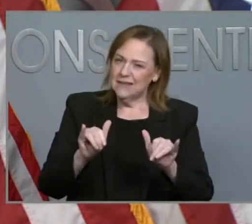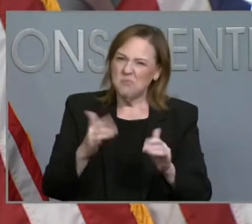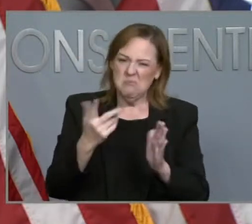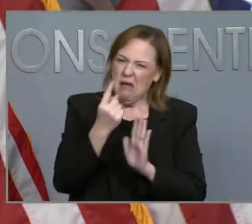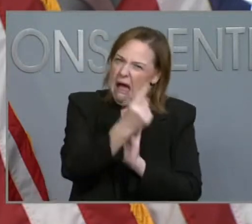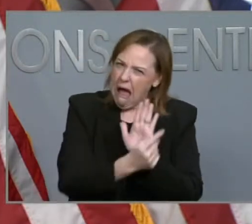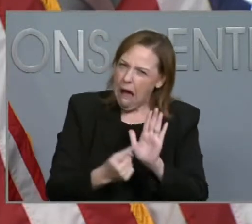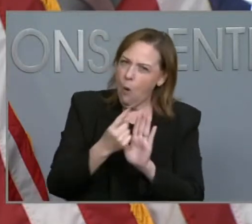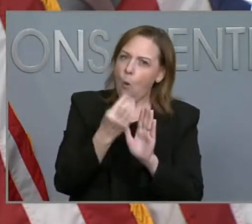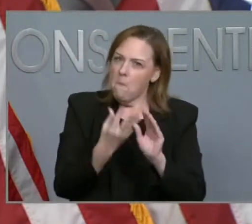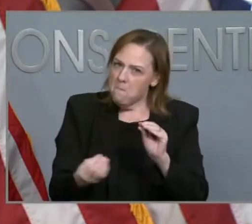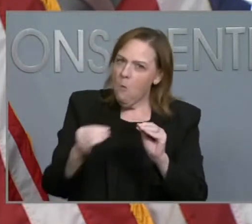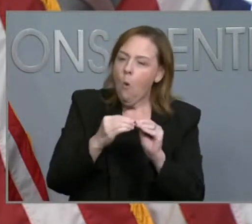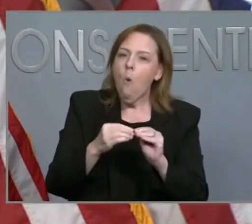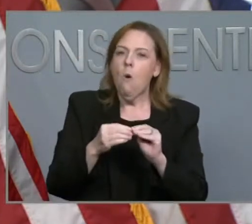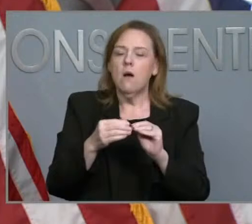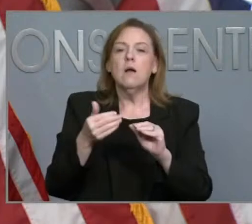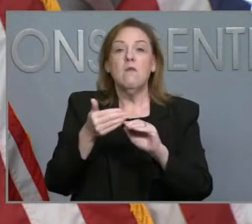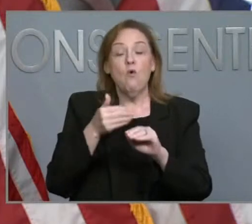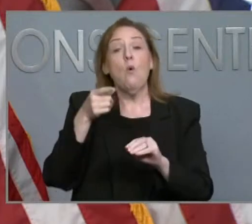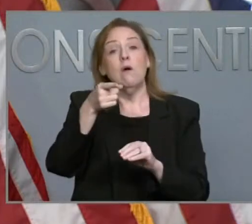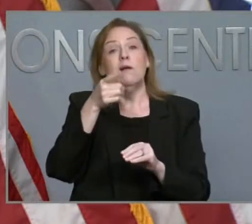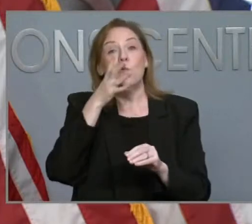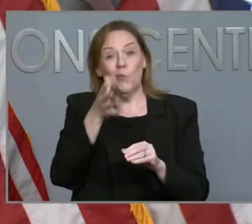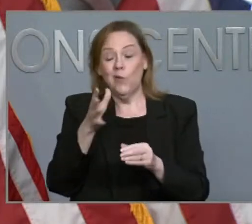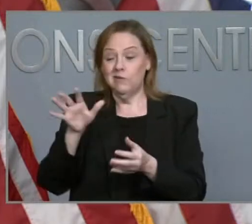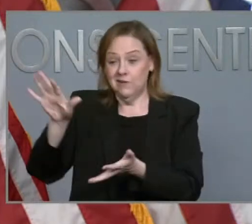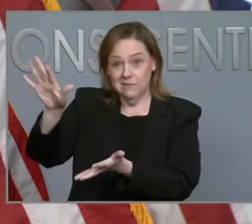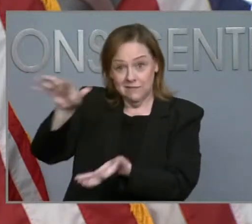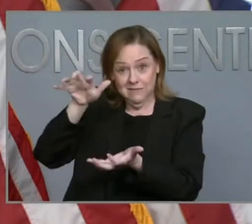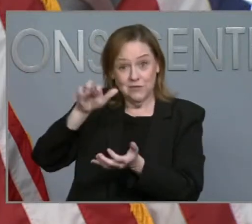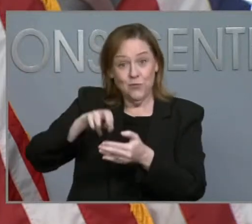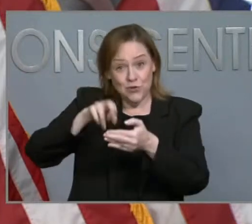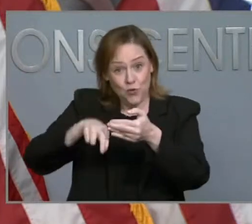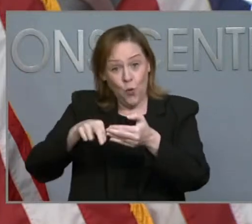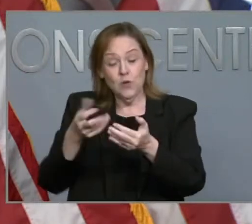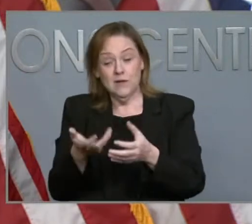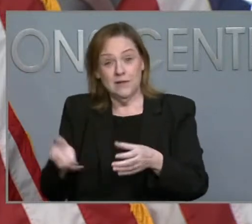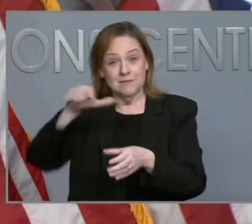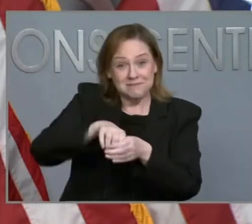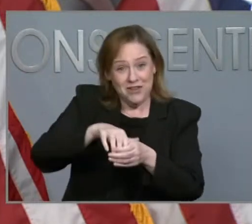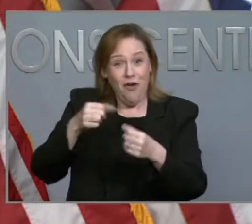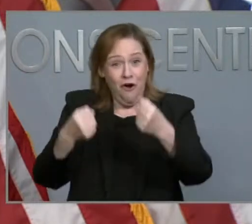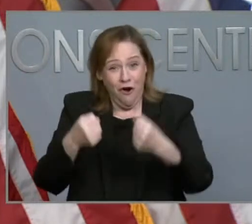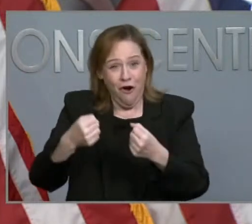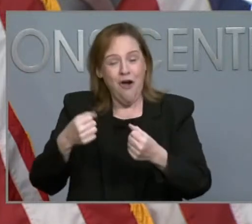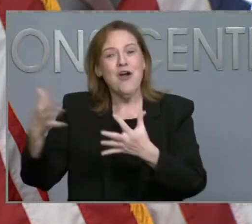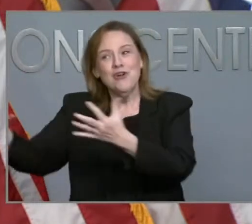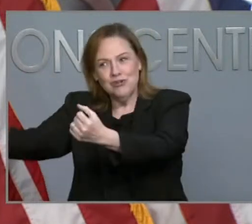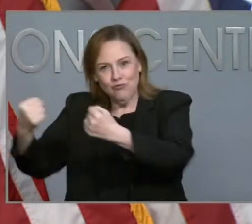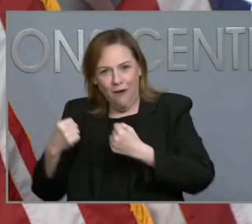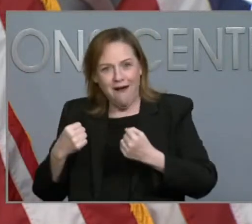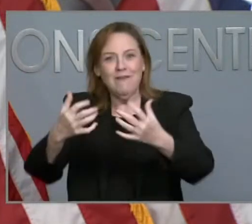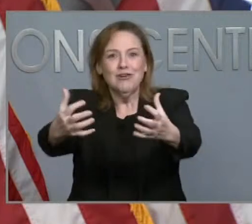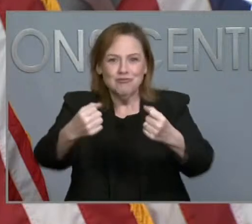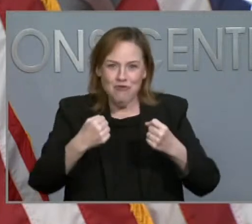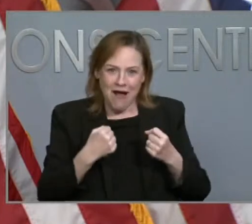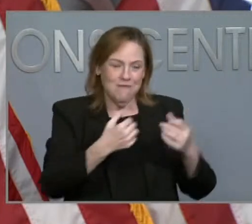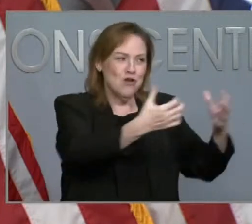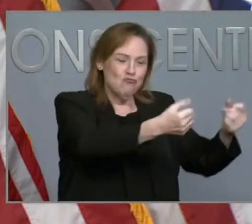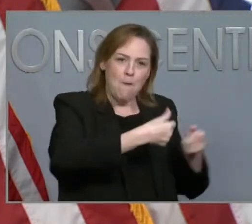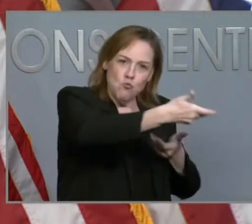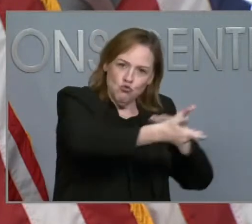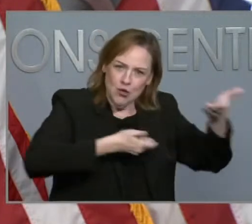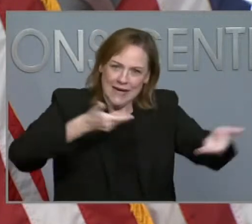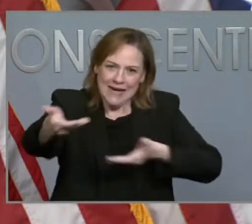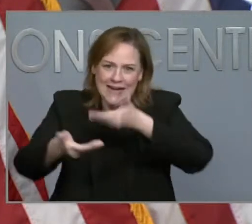the results would be driven to the county board site. And we've got over 2,600 polling places that have to